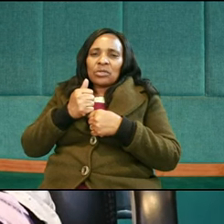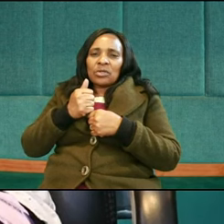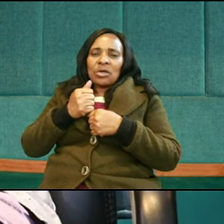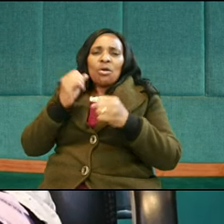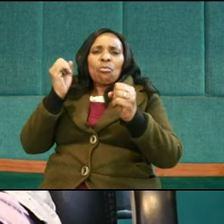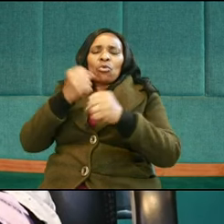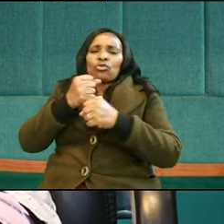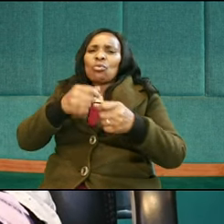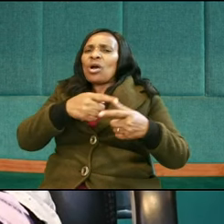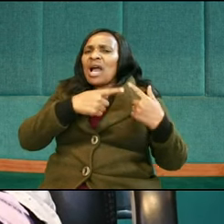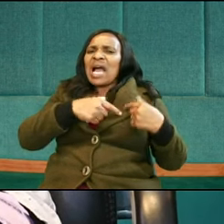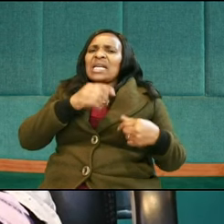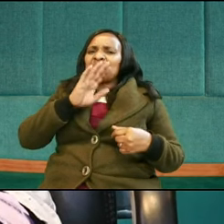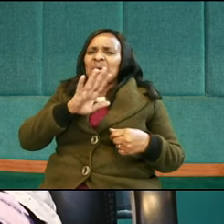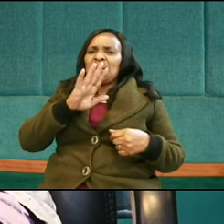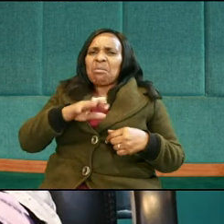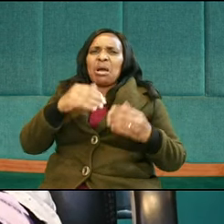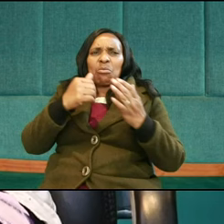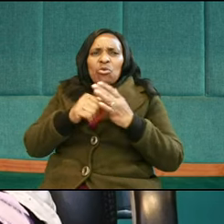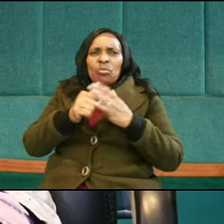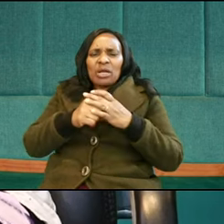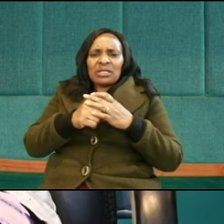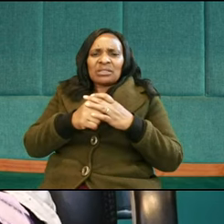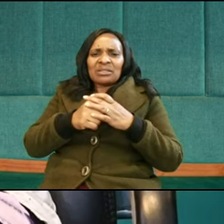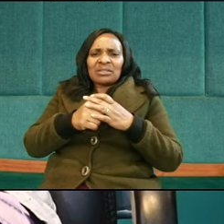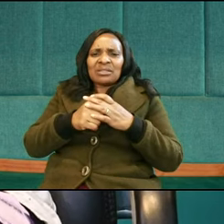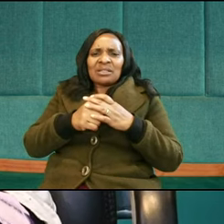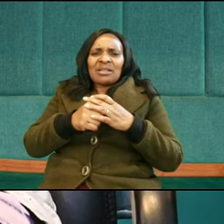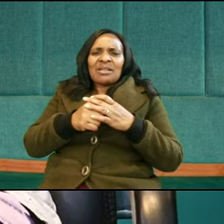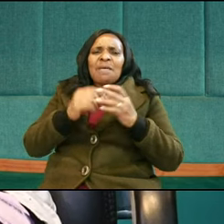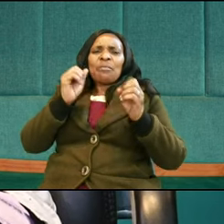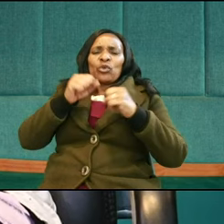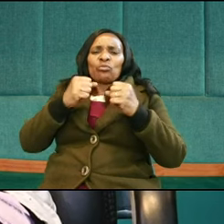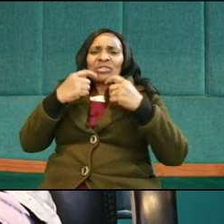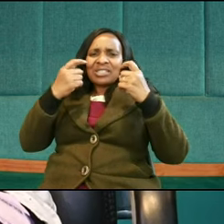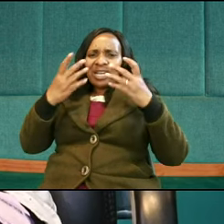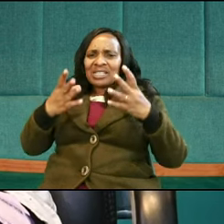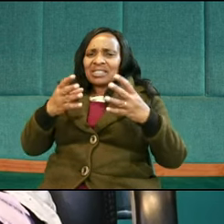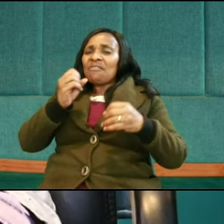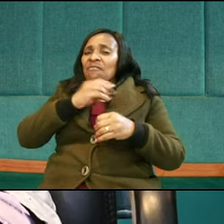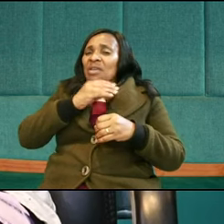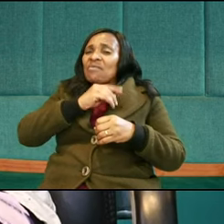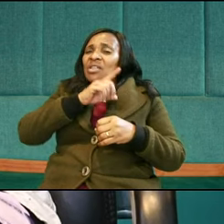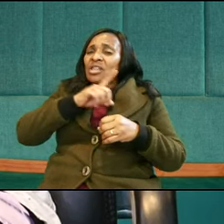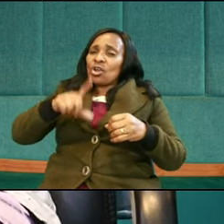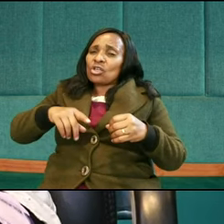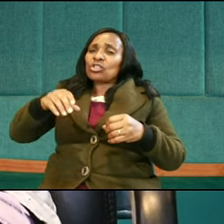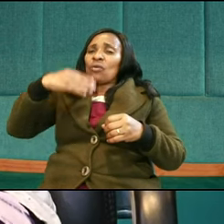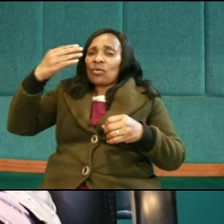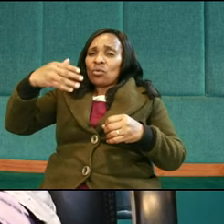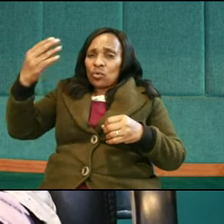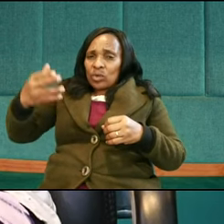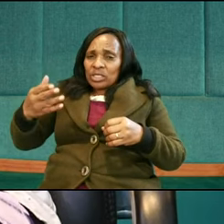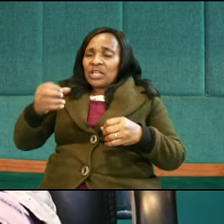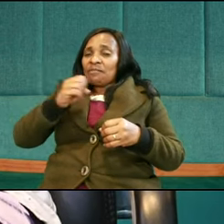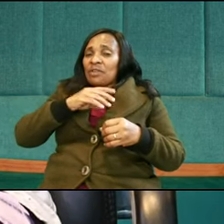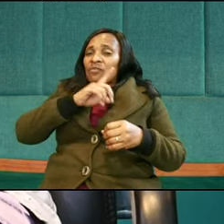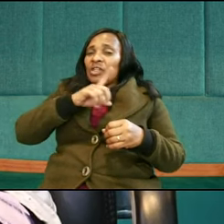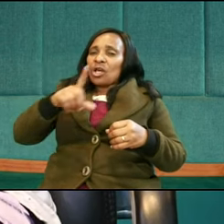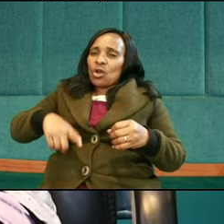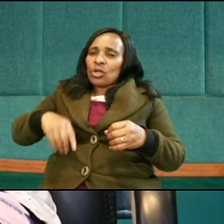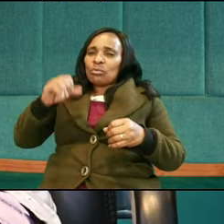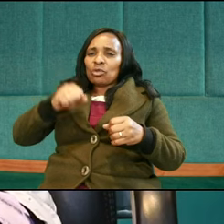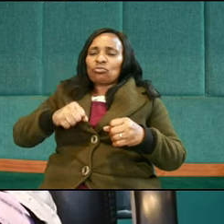Do not let your heart fear or envy sinners. Be zealous for the fear of the Lord all day. The fear of the Lord shall cause you to